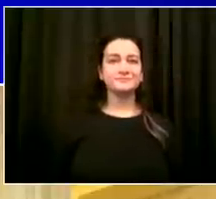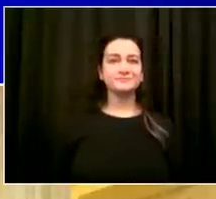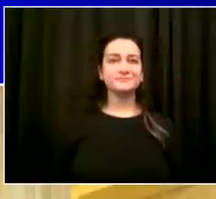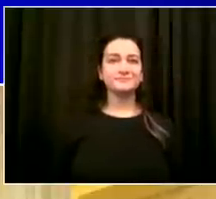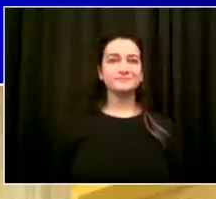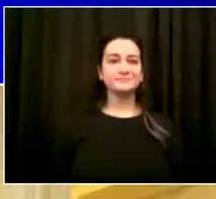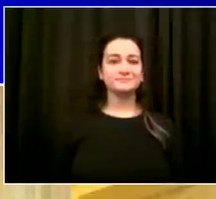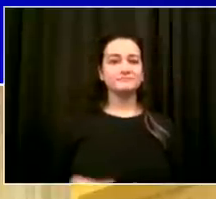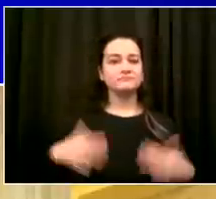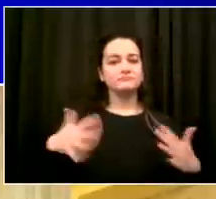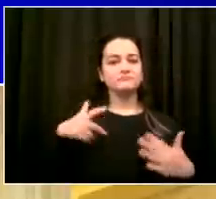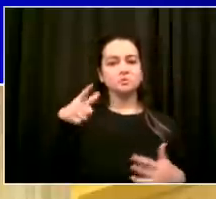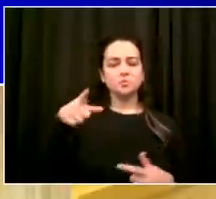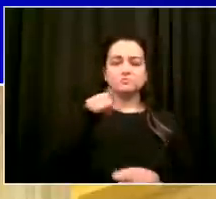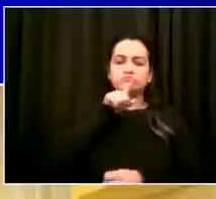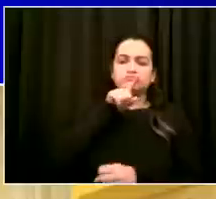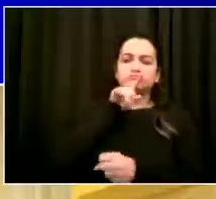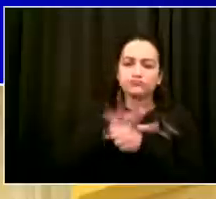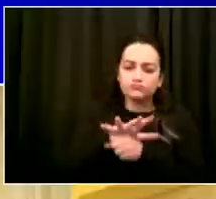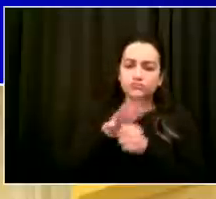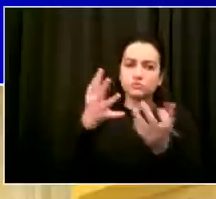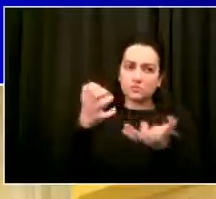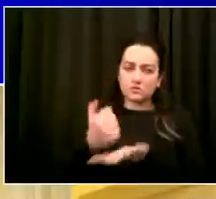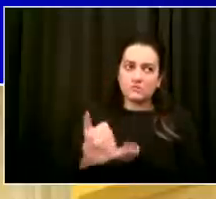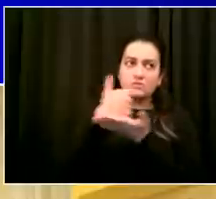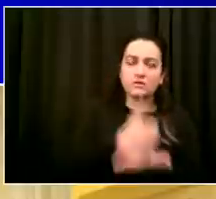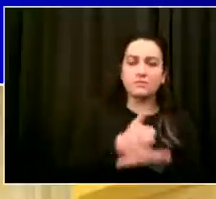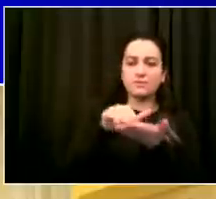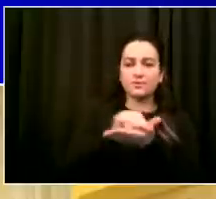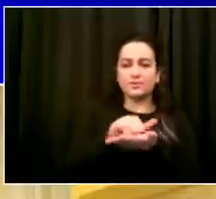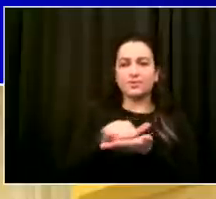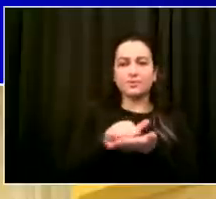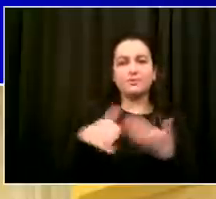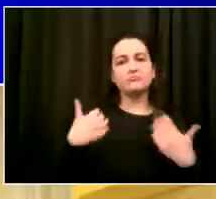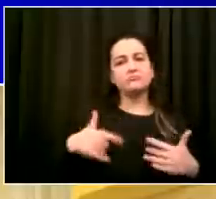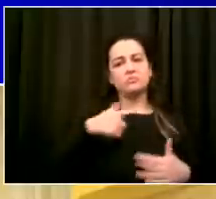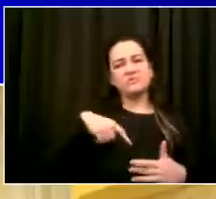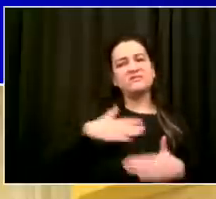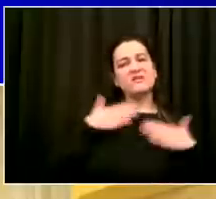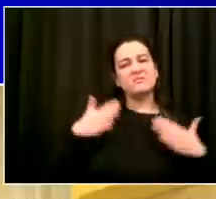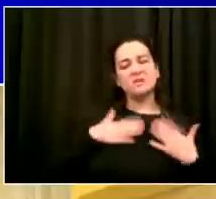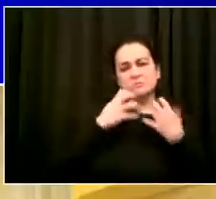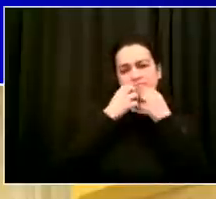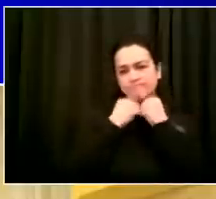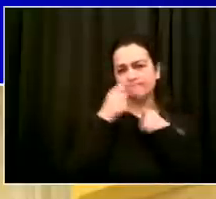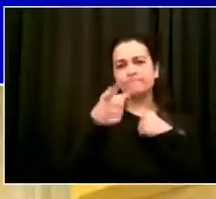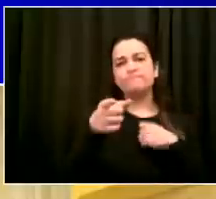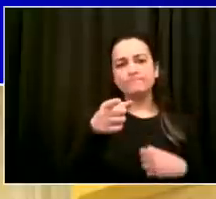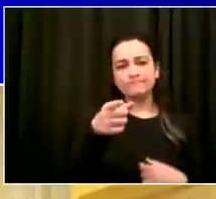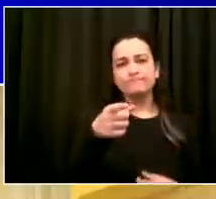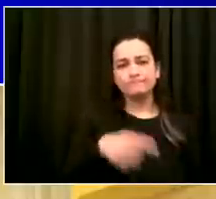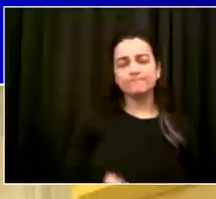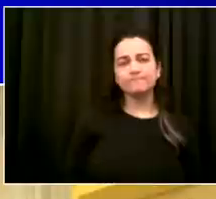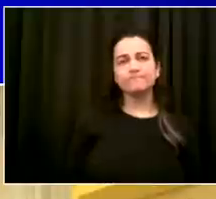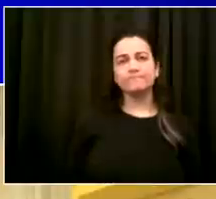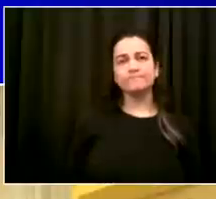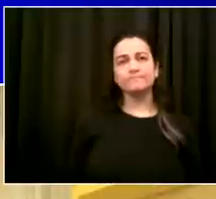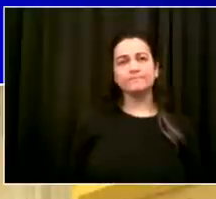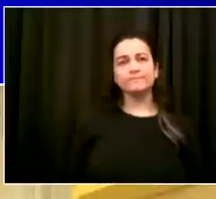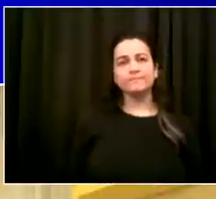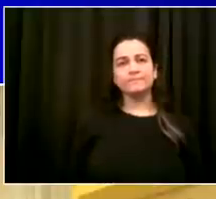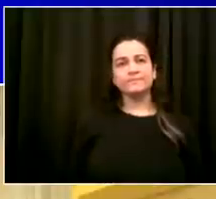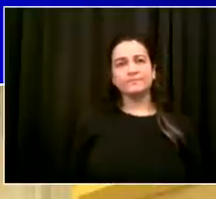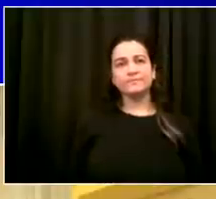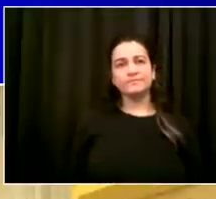Mets, both in terms of their fortunes on the playing field, but also in terms of involvement in the community. And